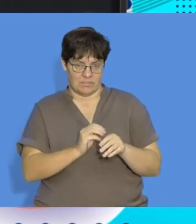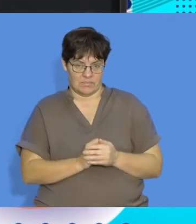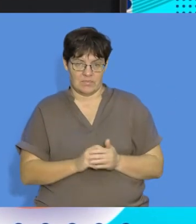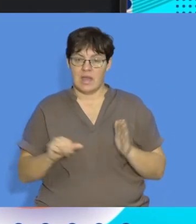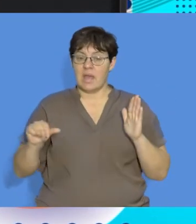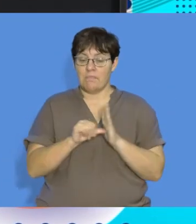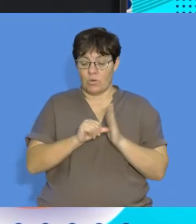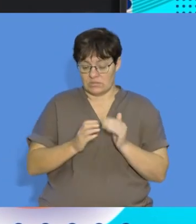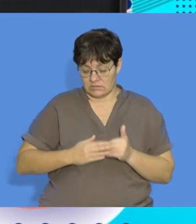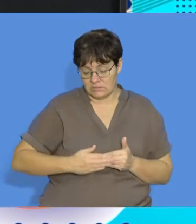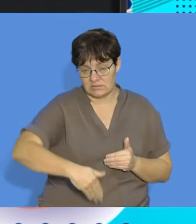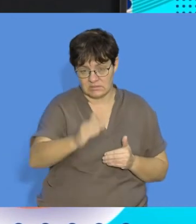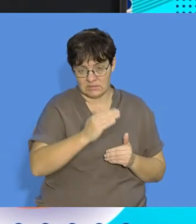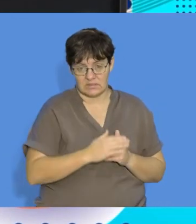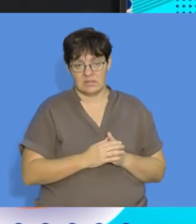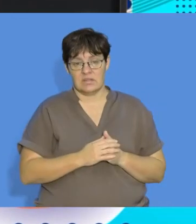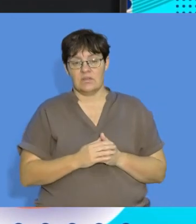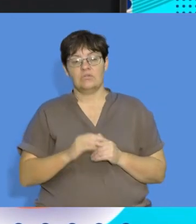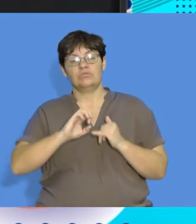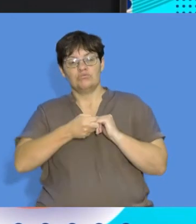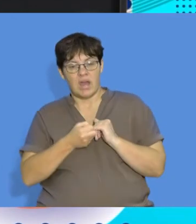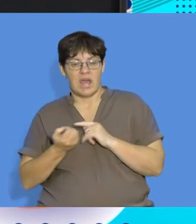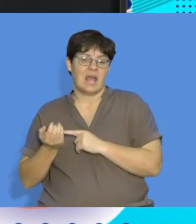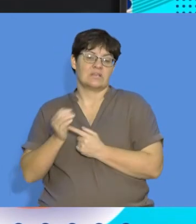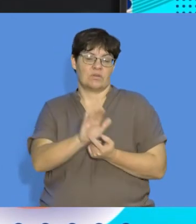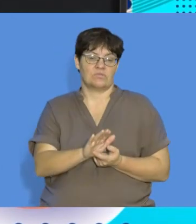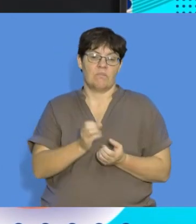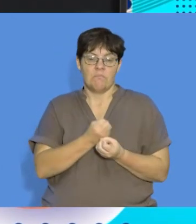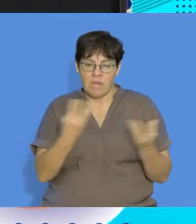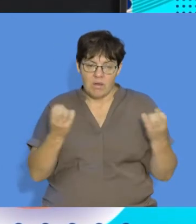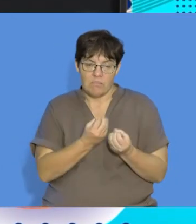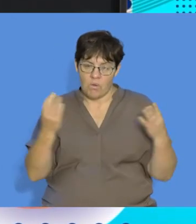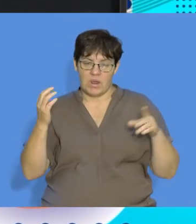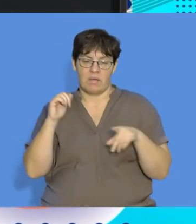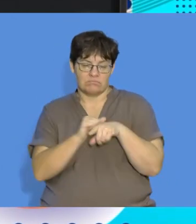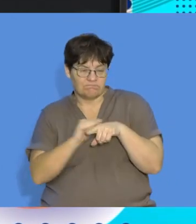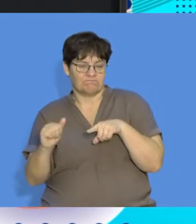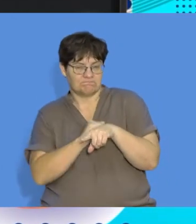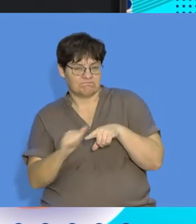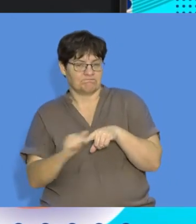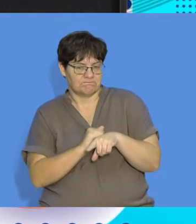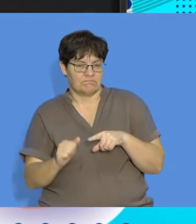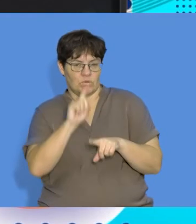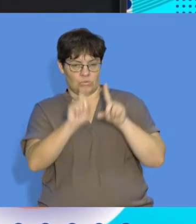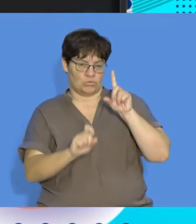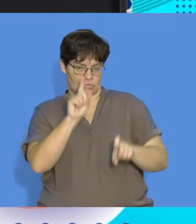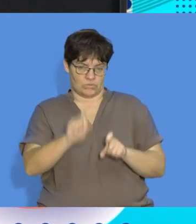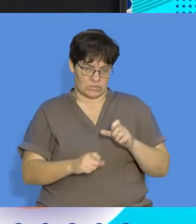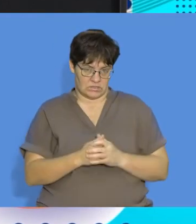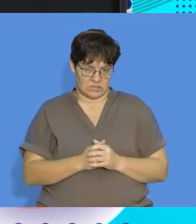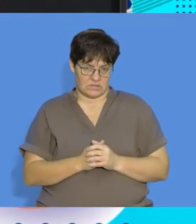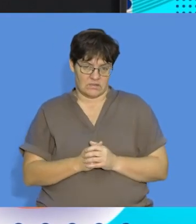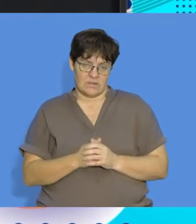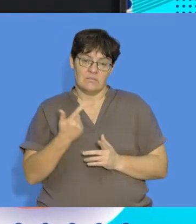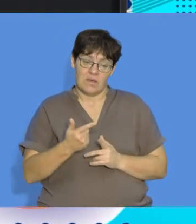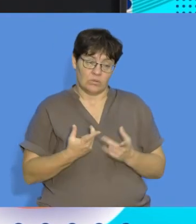circuit problems. So what is important from this point going forward is that you try and expose yourself to as many scenarios as you possibly can,